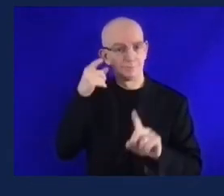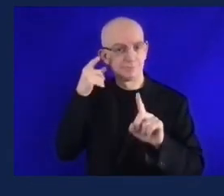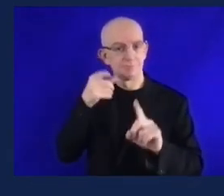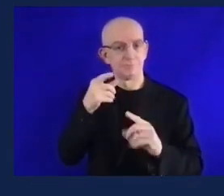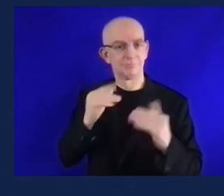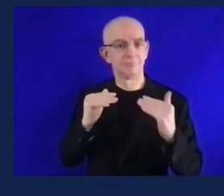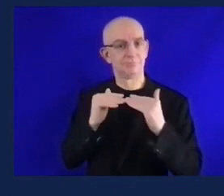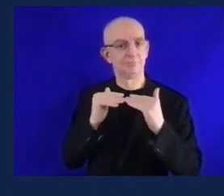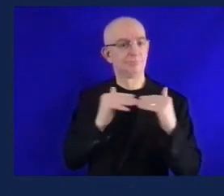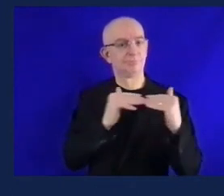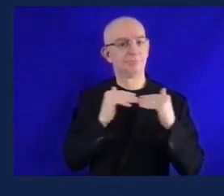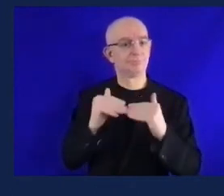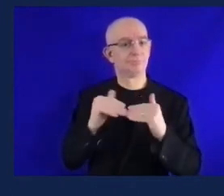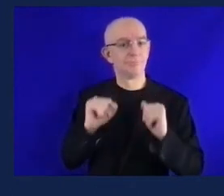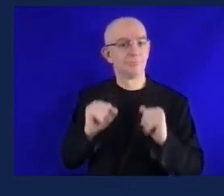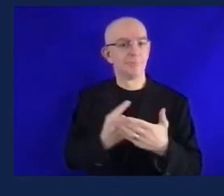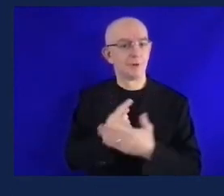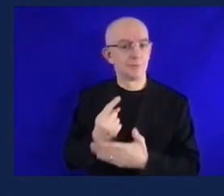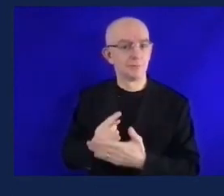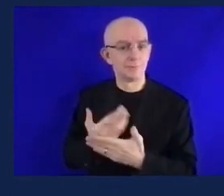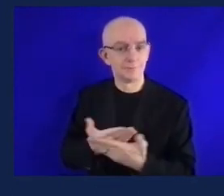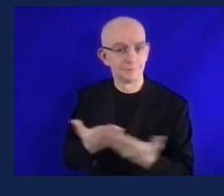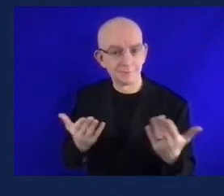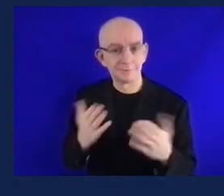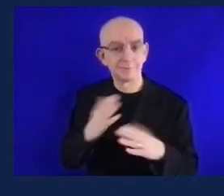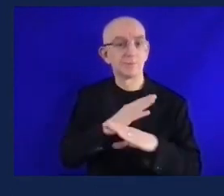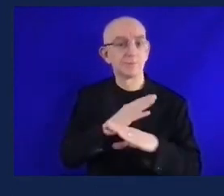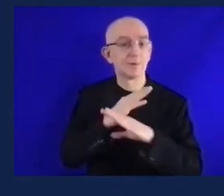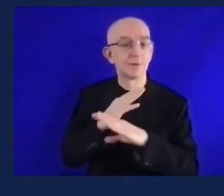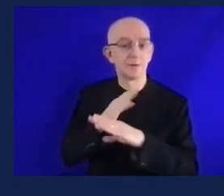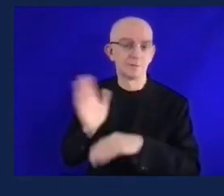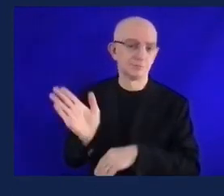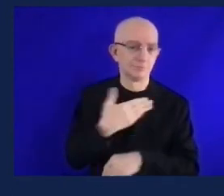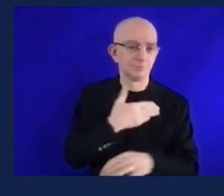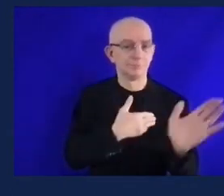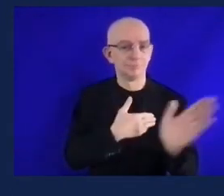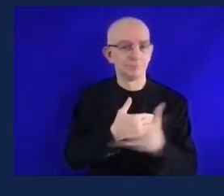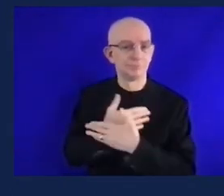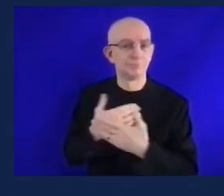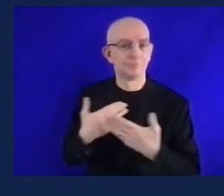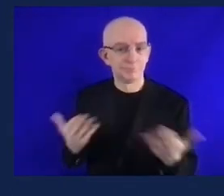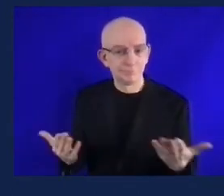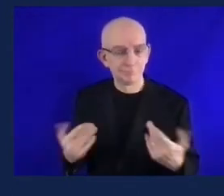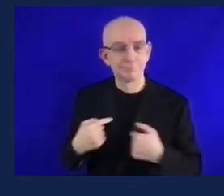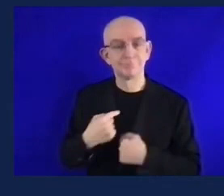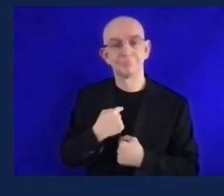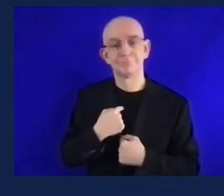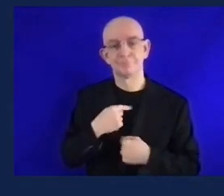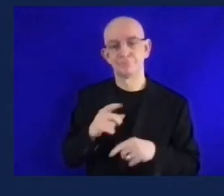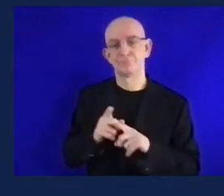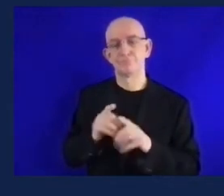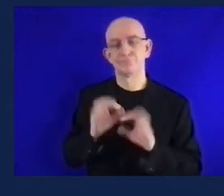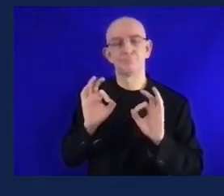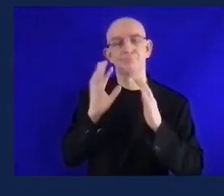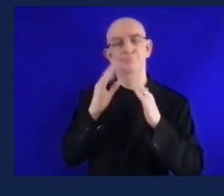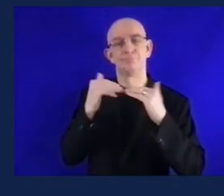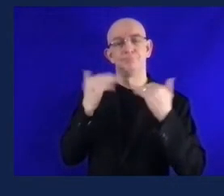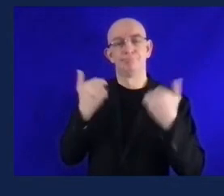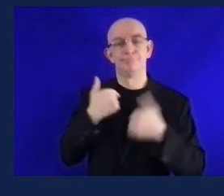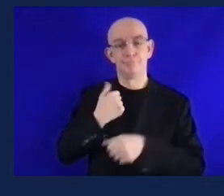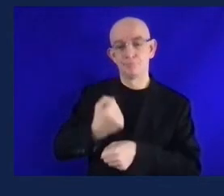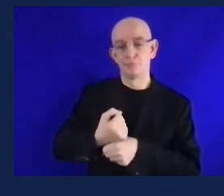can enjoy the same rights as everybody else. And finally,